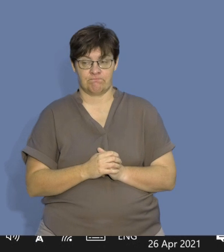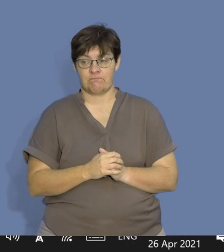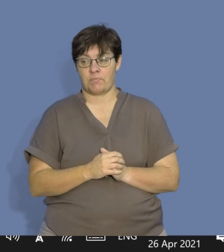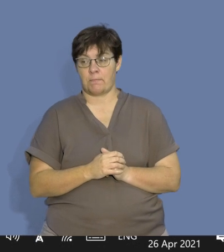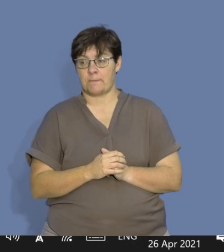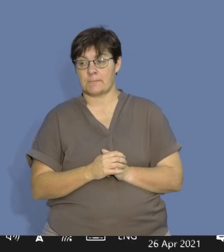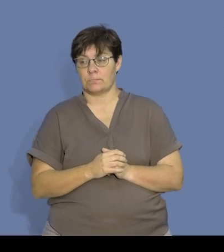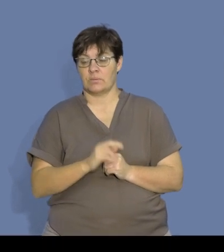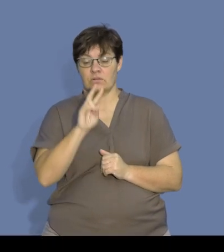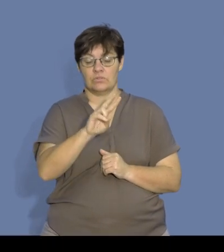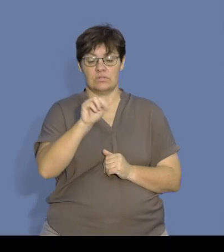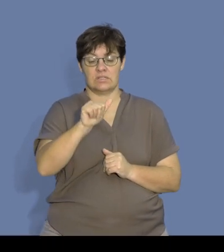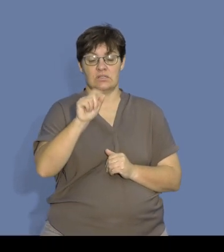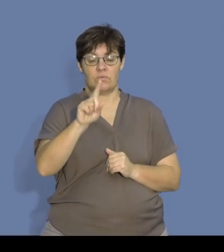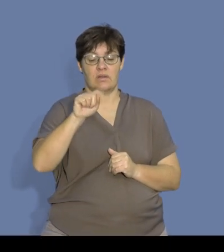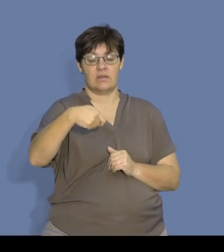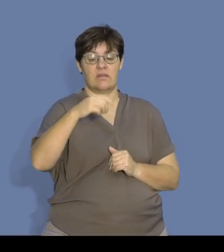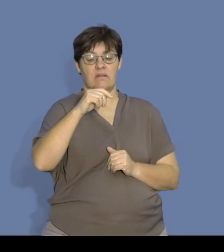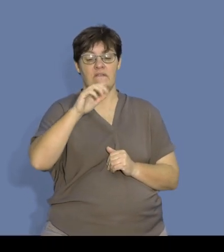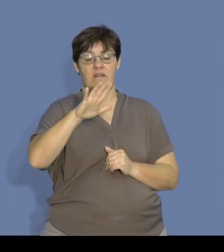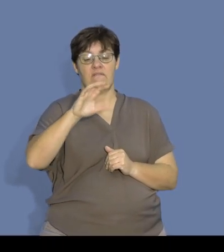261,500. So